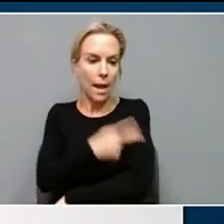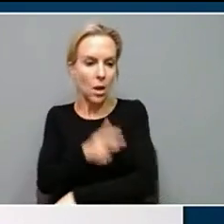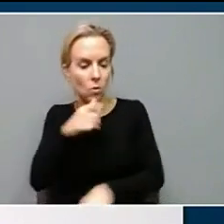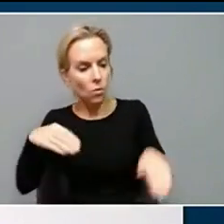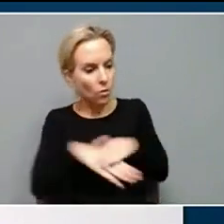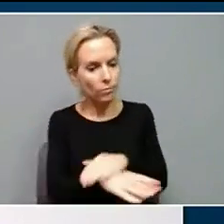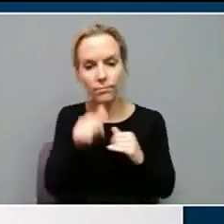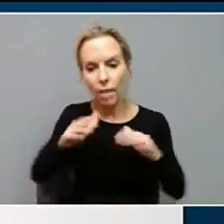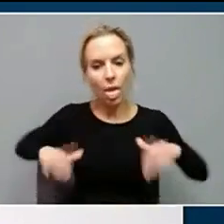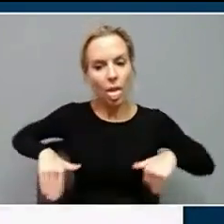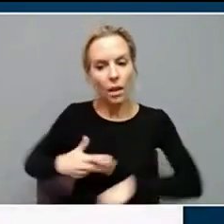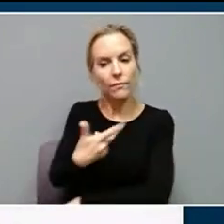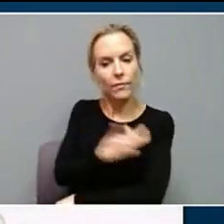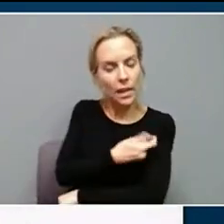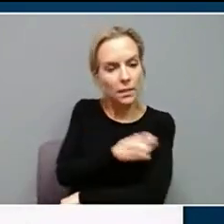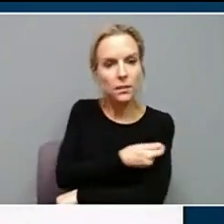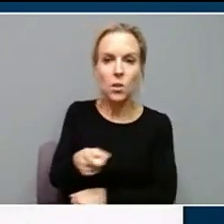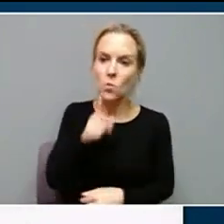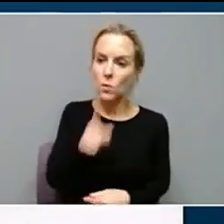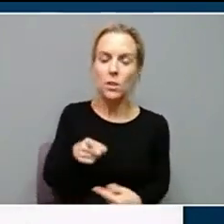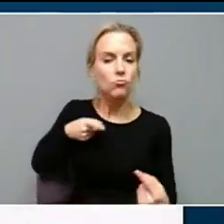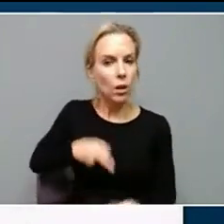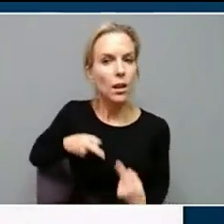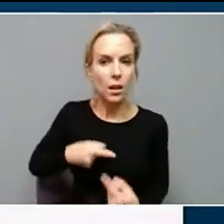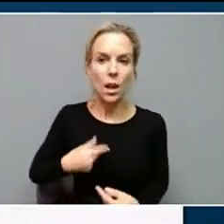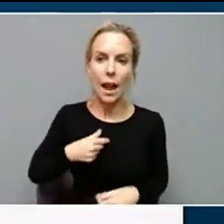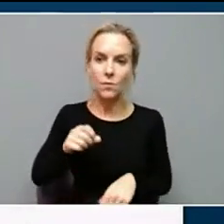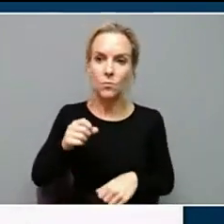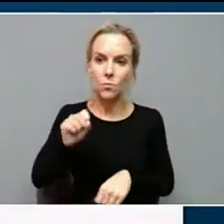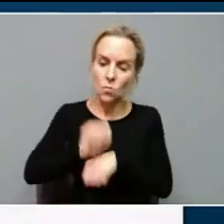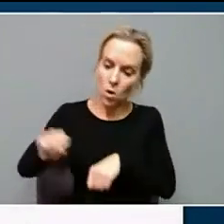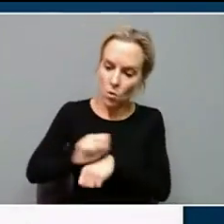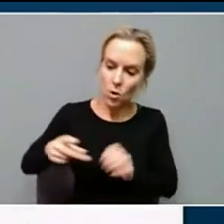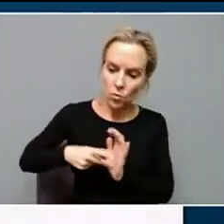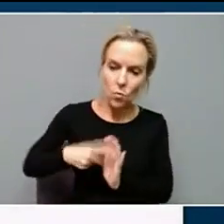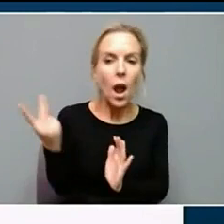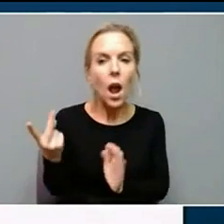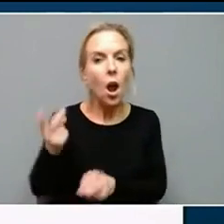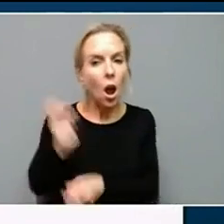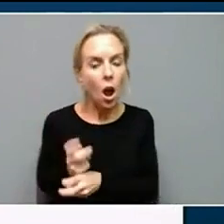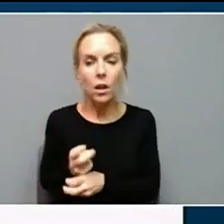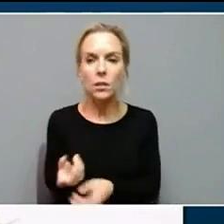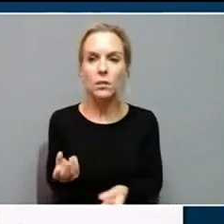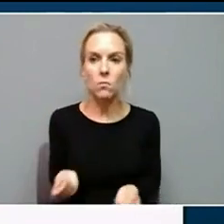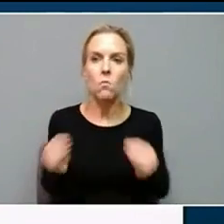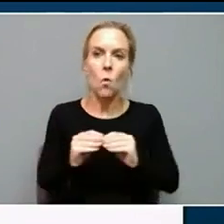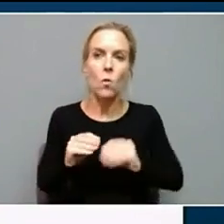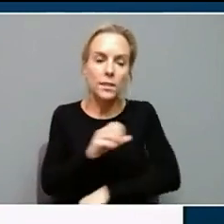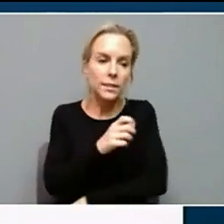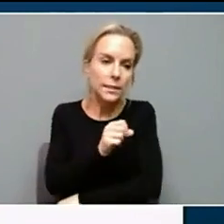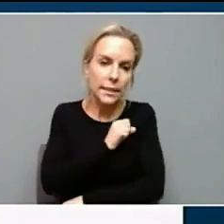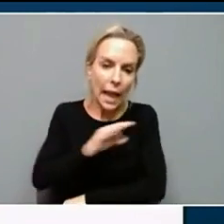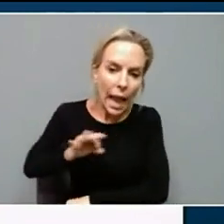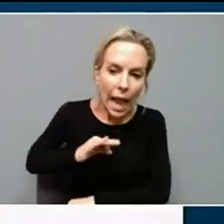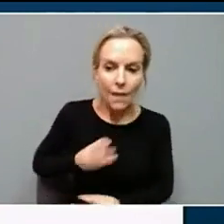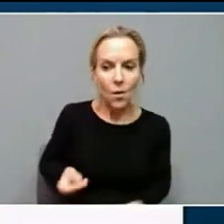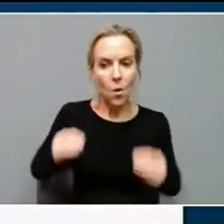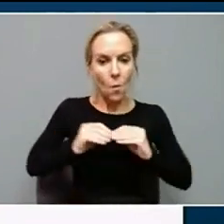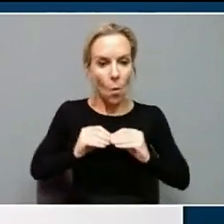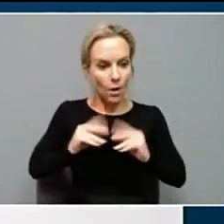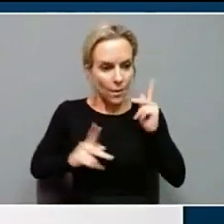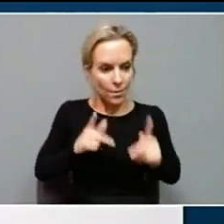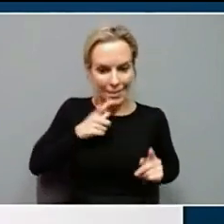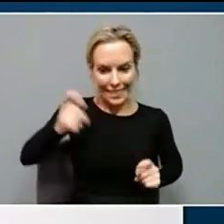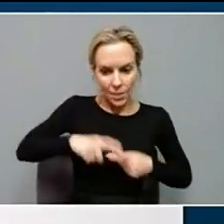and that are really struggling. We have to work twice as hard. It takes more staff. It takes more, you know, bodies to keep these patients